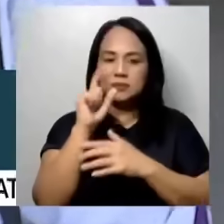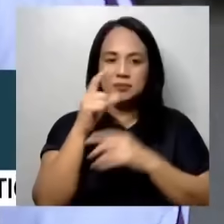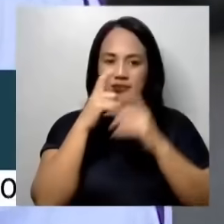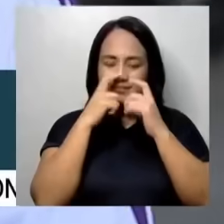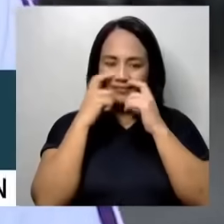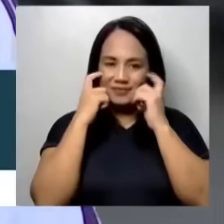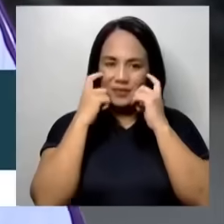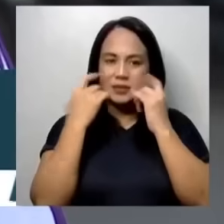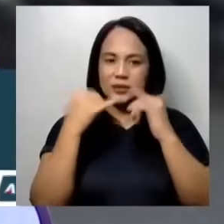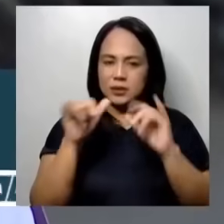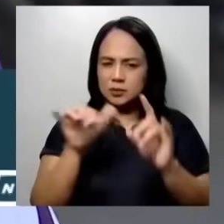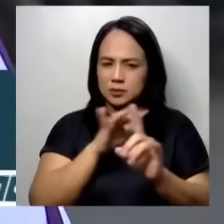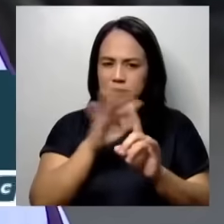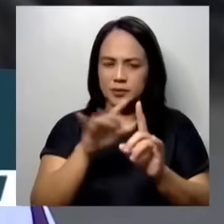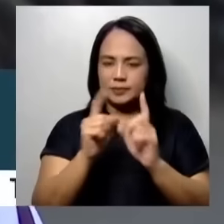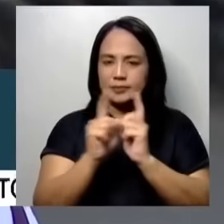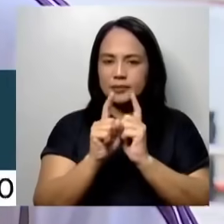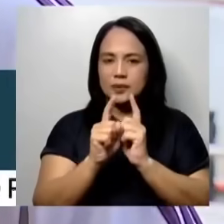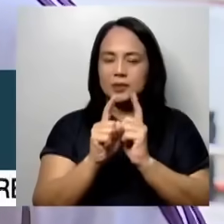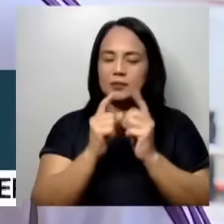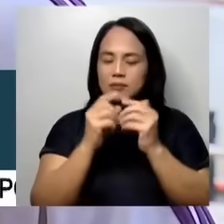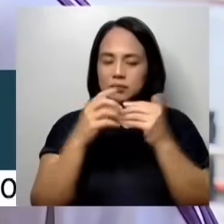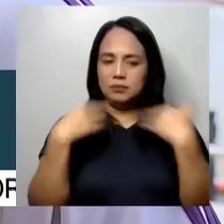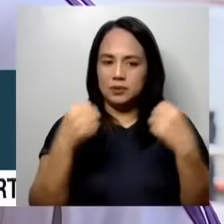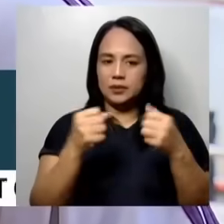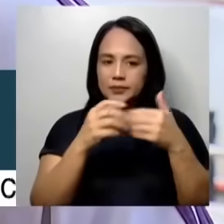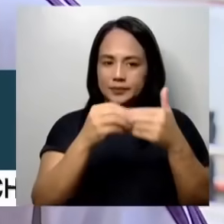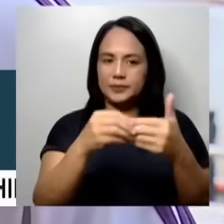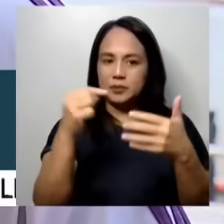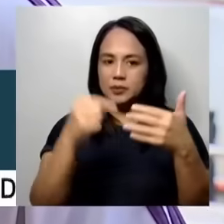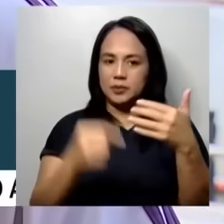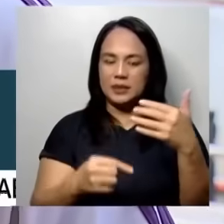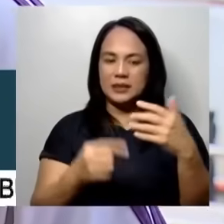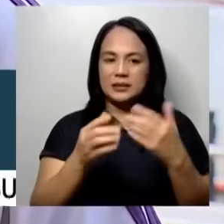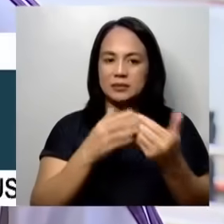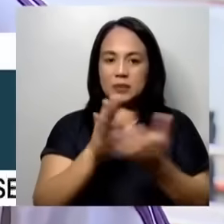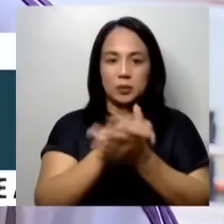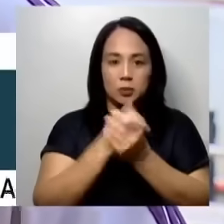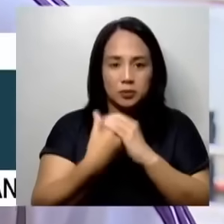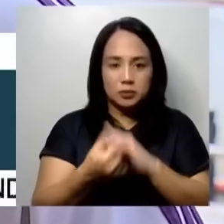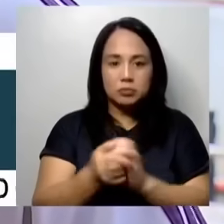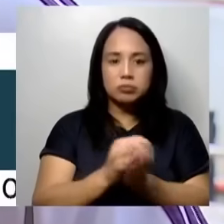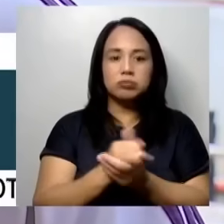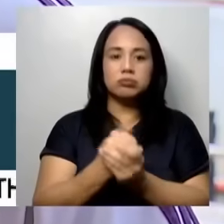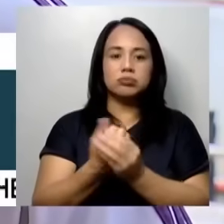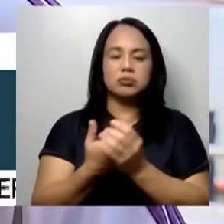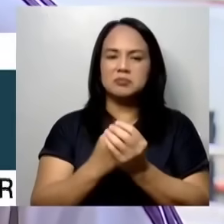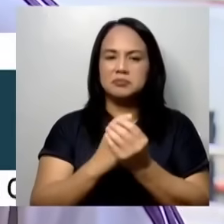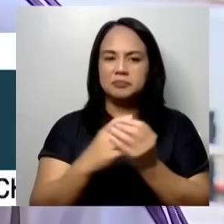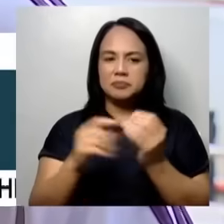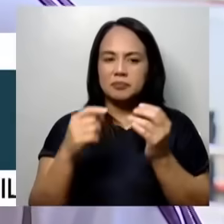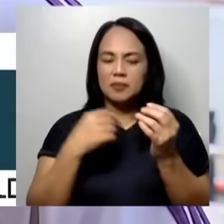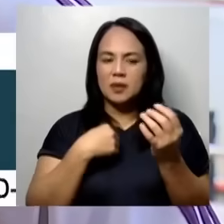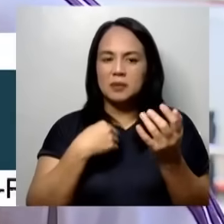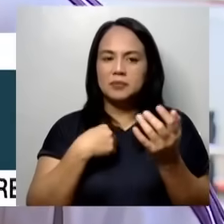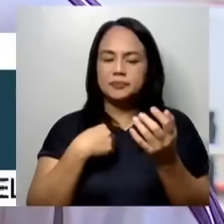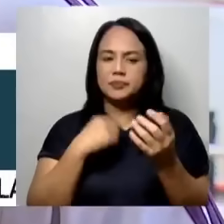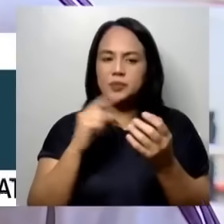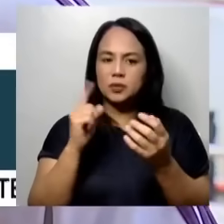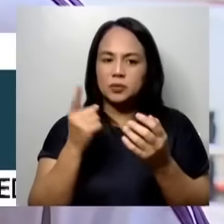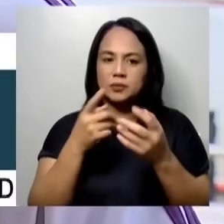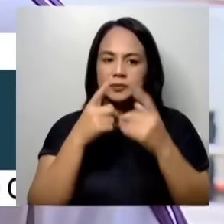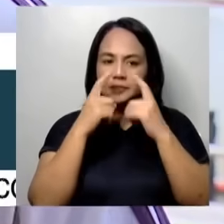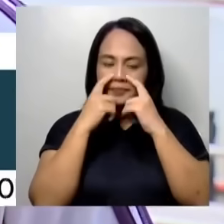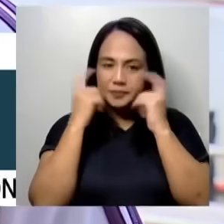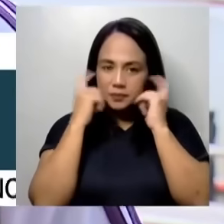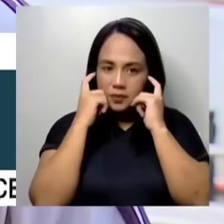still observes minimum health guidelines. Yung mga simpleng paghugas lang ng kamay, simpleng pagsuot lang ng face